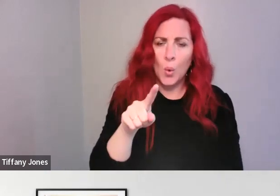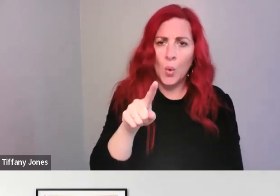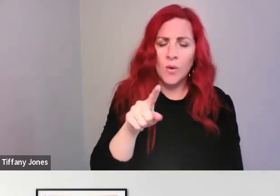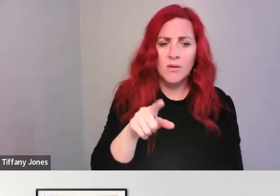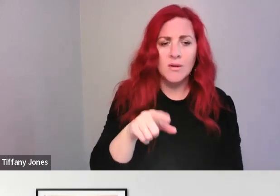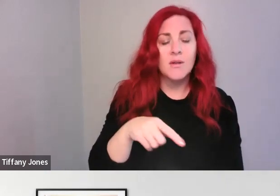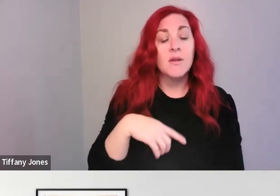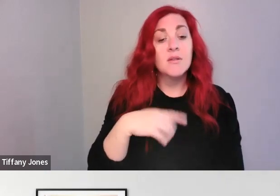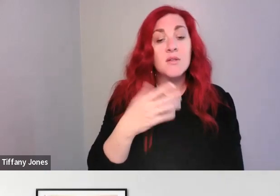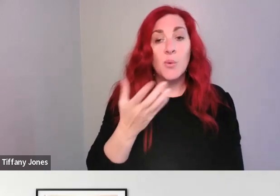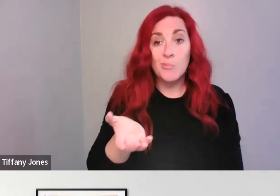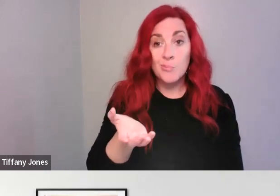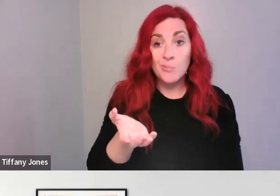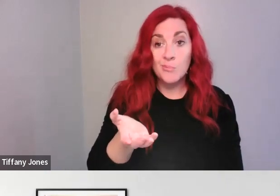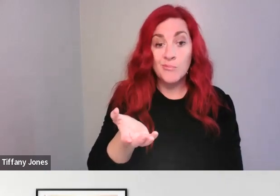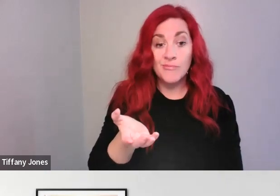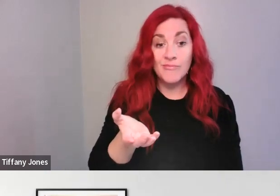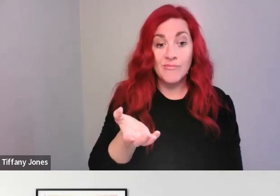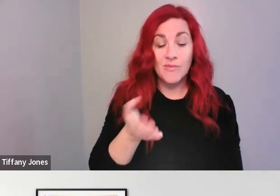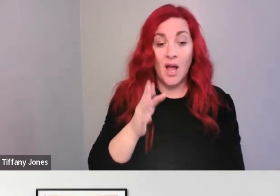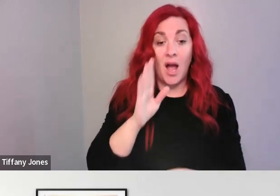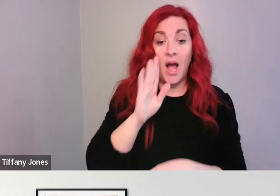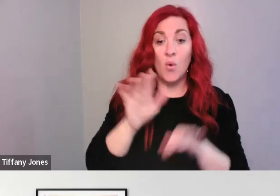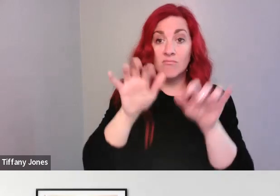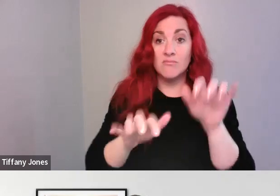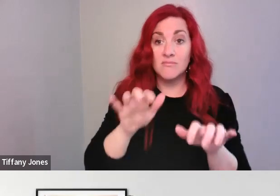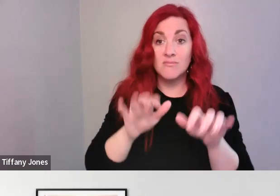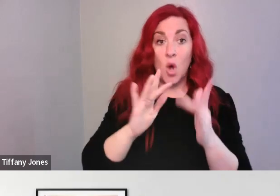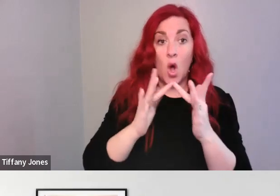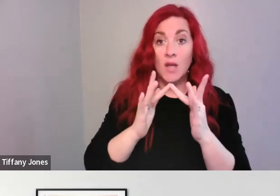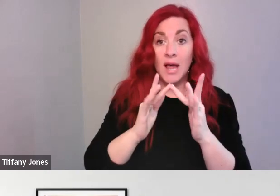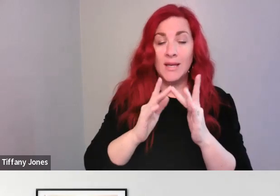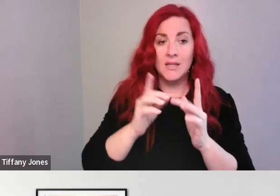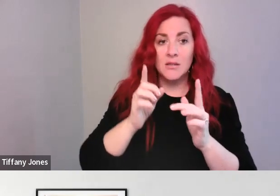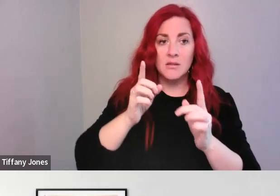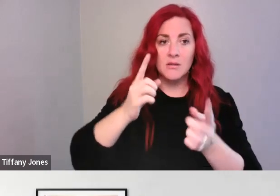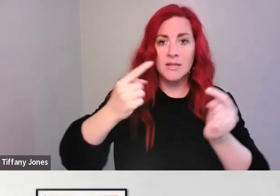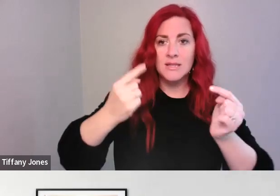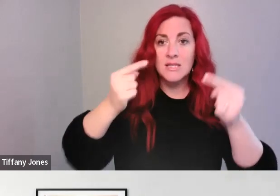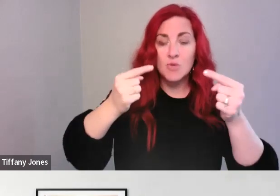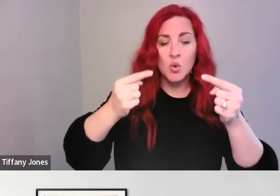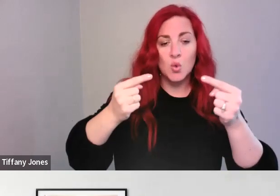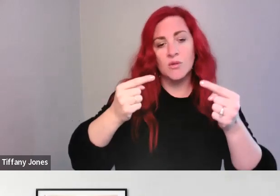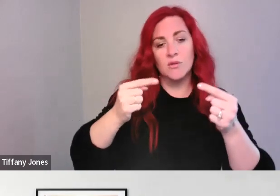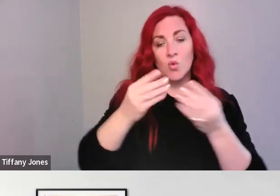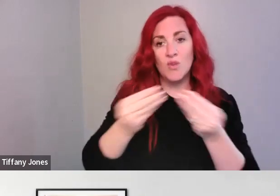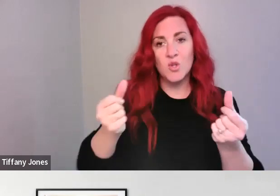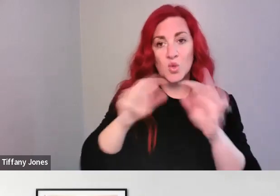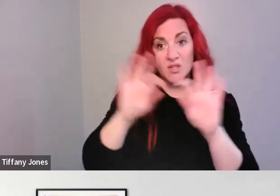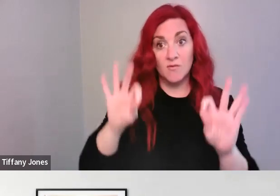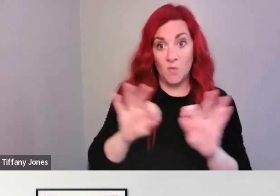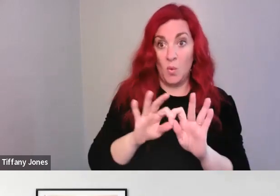the online dispute resolution complaint form into this chat as well. There's an online form you can fill